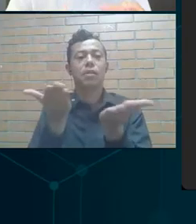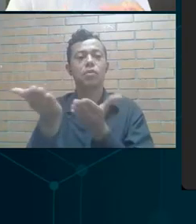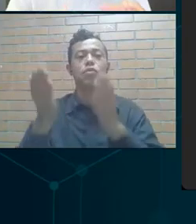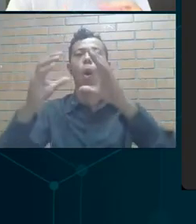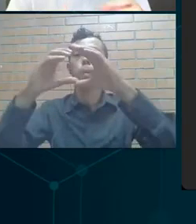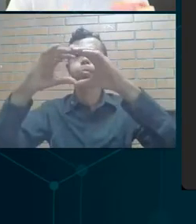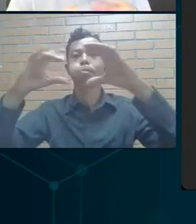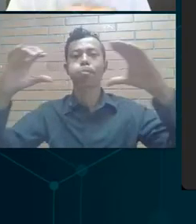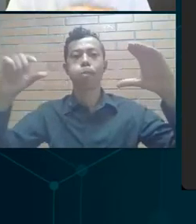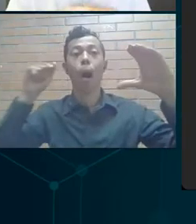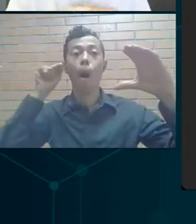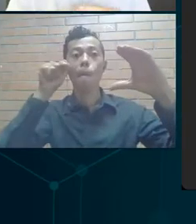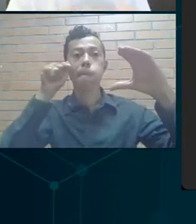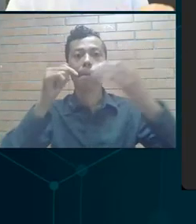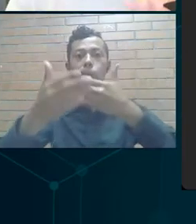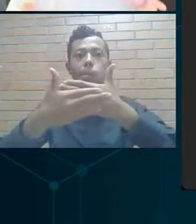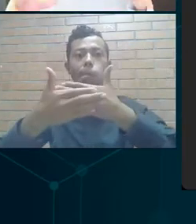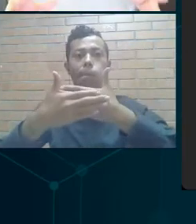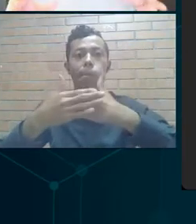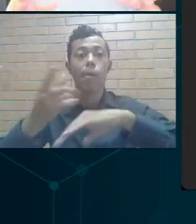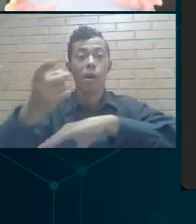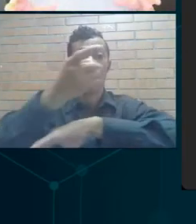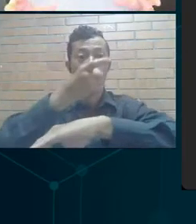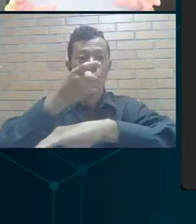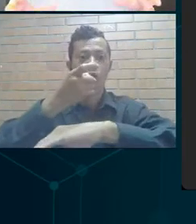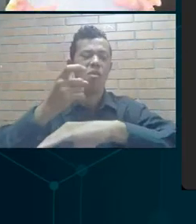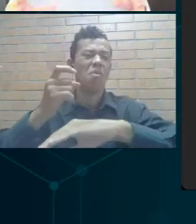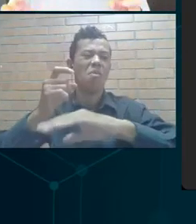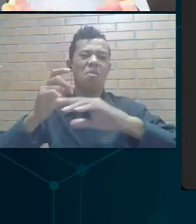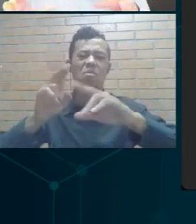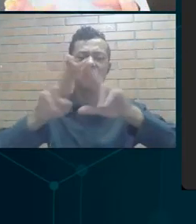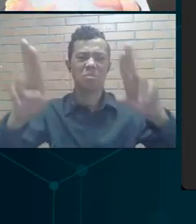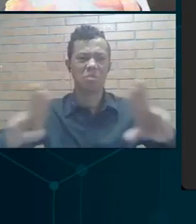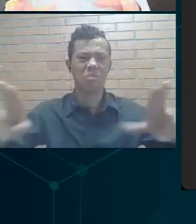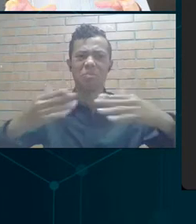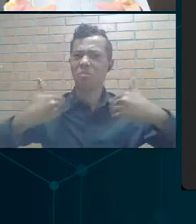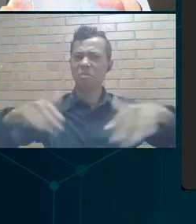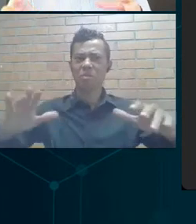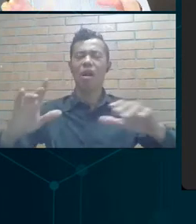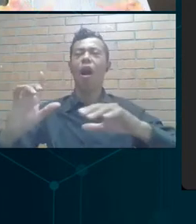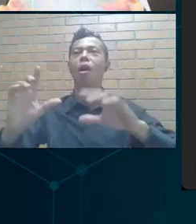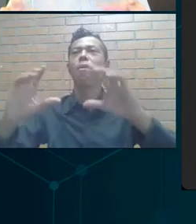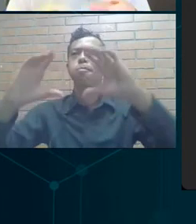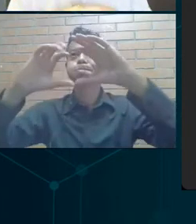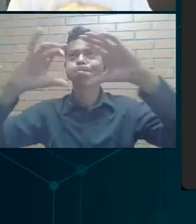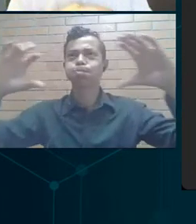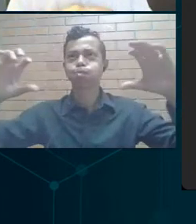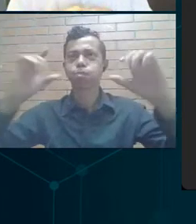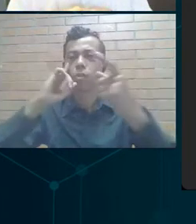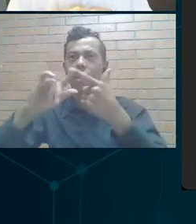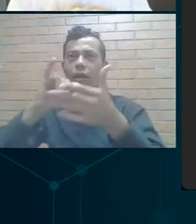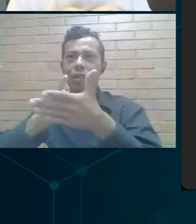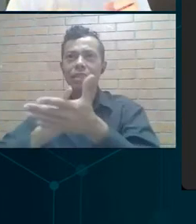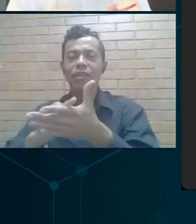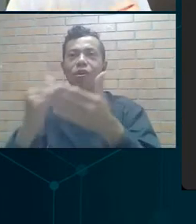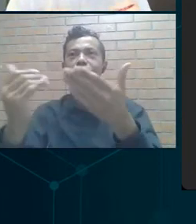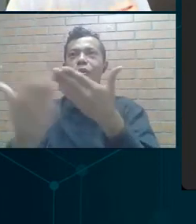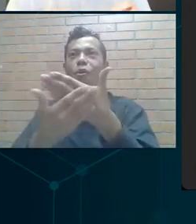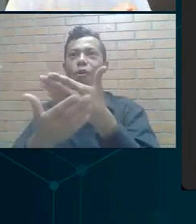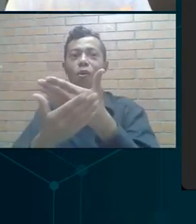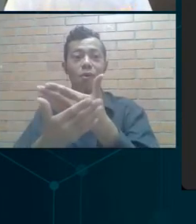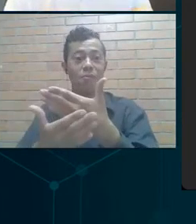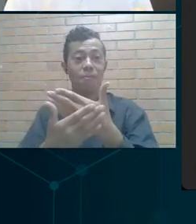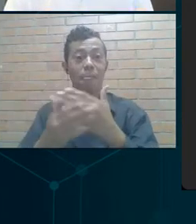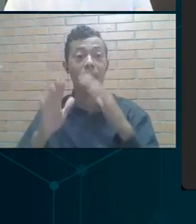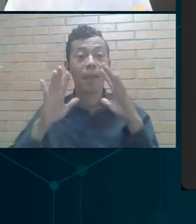this software, without having to do installations. Now, in that year, 5% of Americans had broadband. So you can